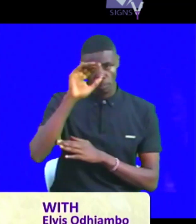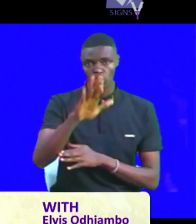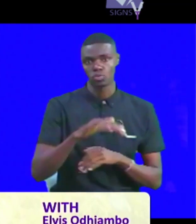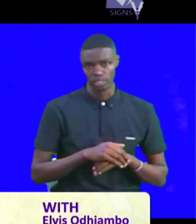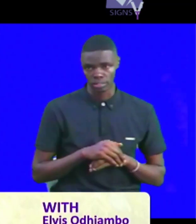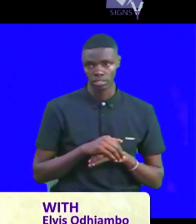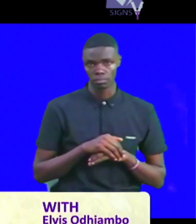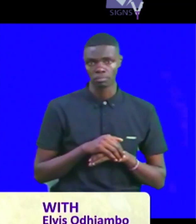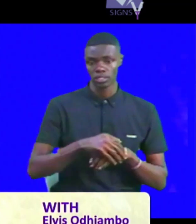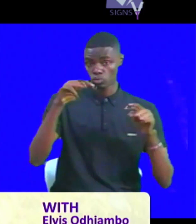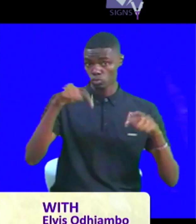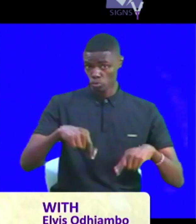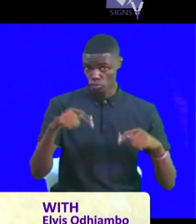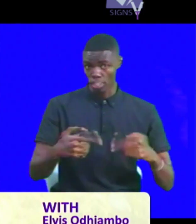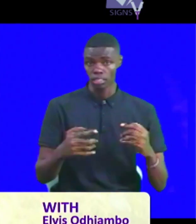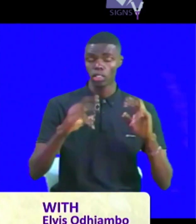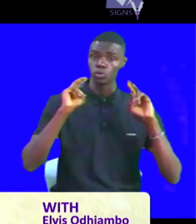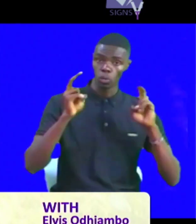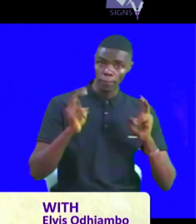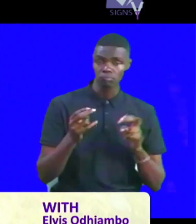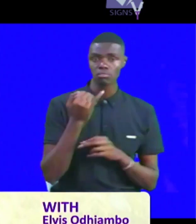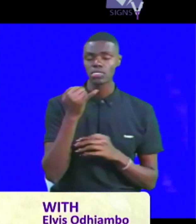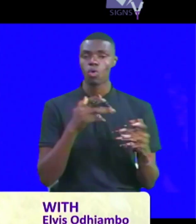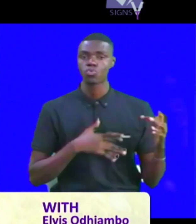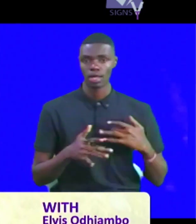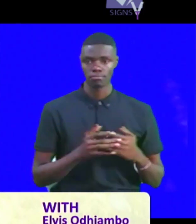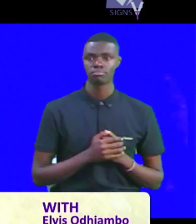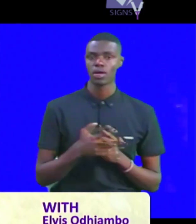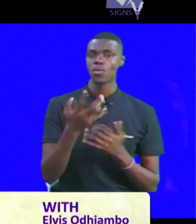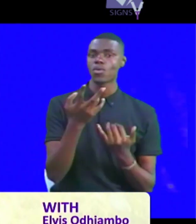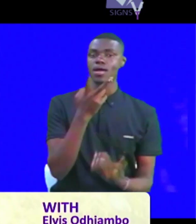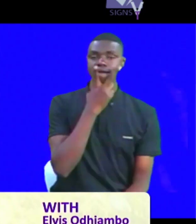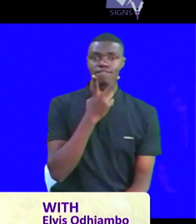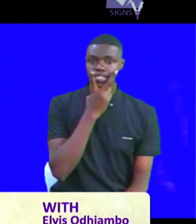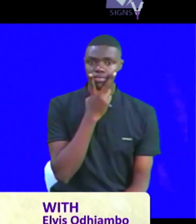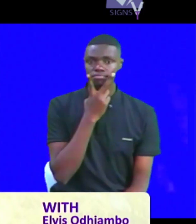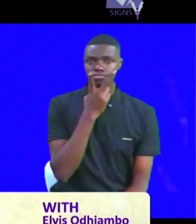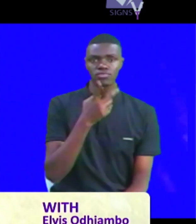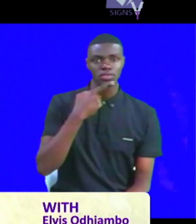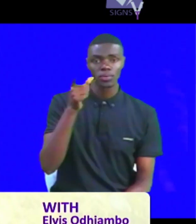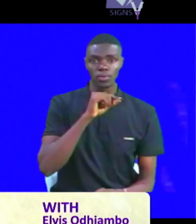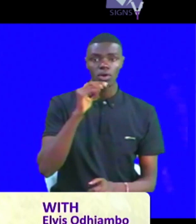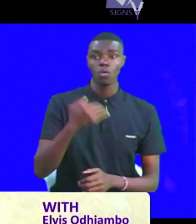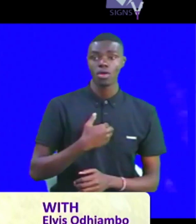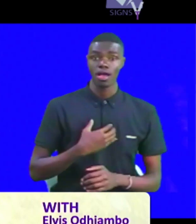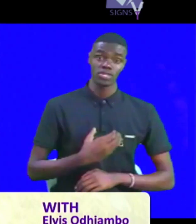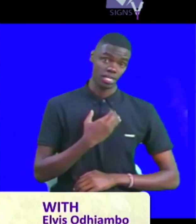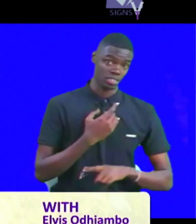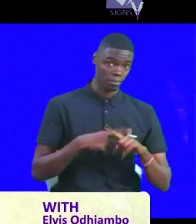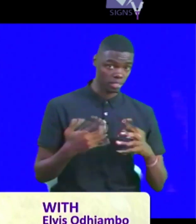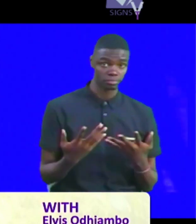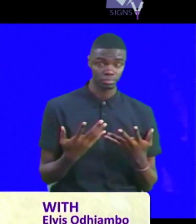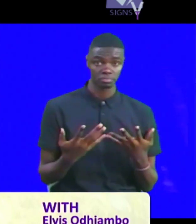your opinions as far as today's insights and topics are concerned. Now, Elvis pia amesema we're having a guest,